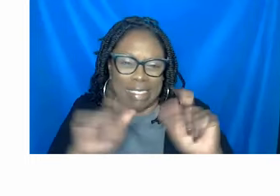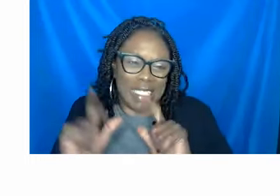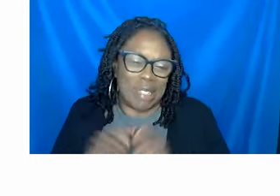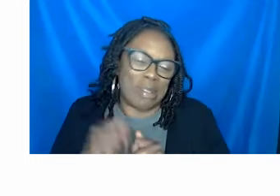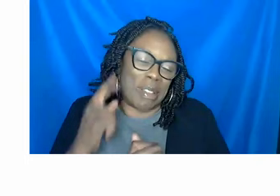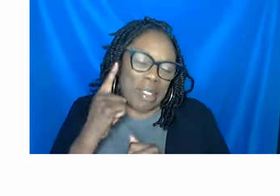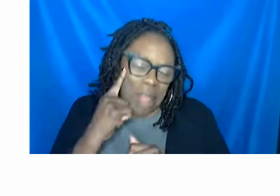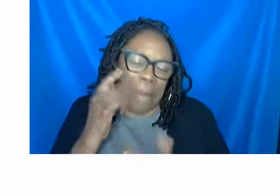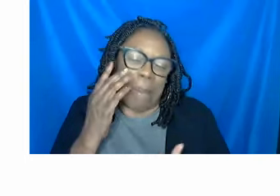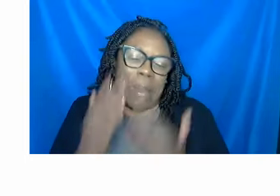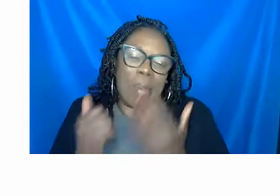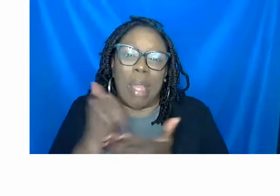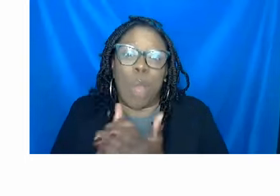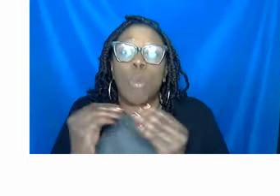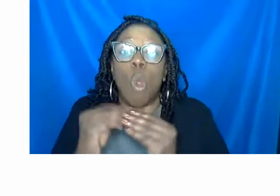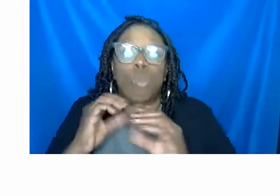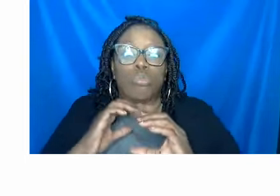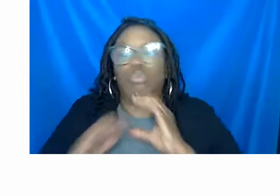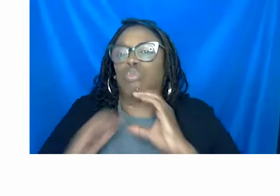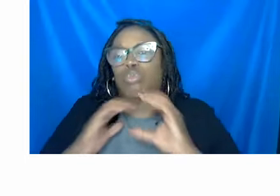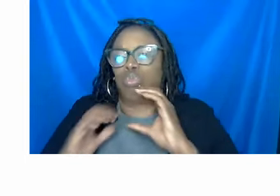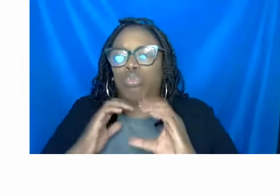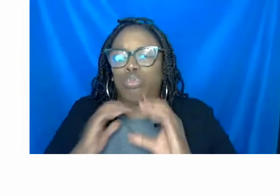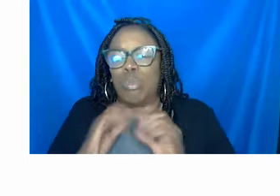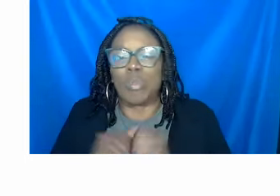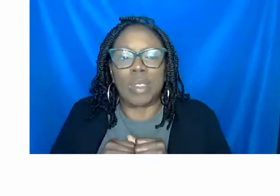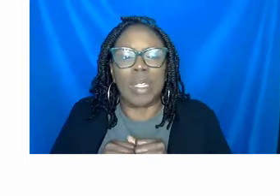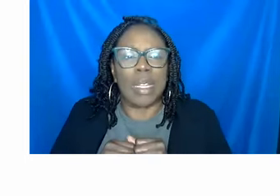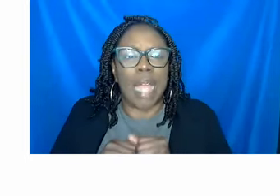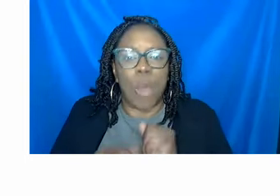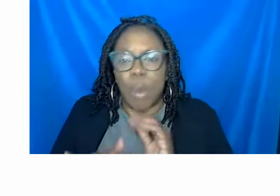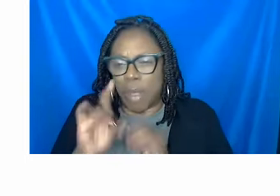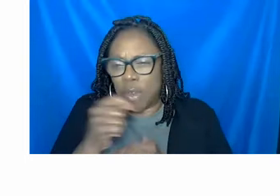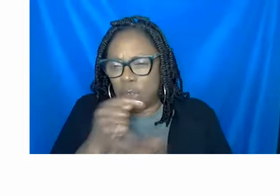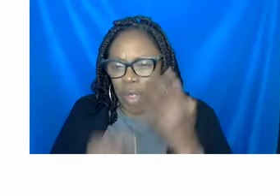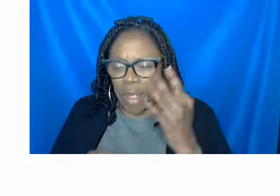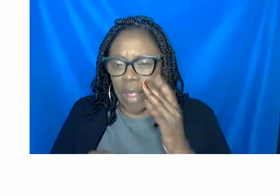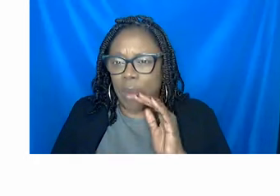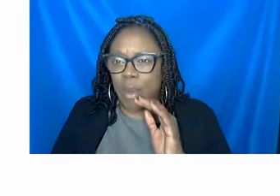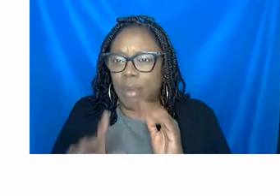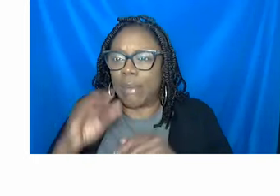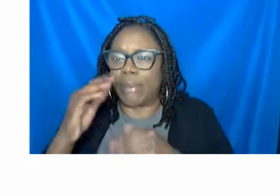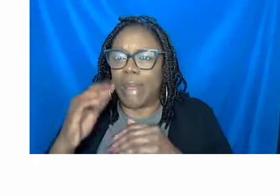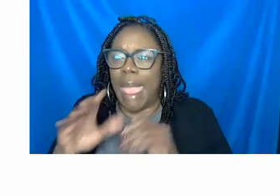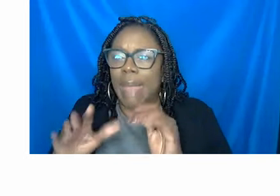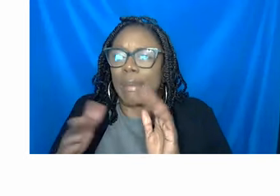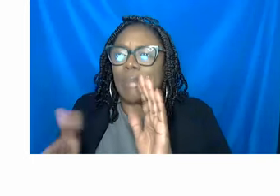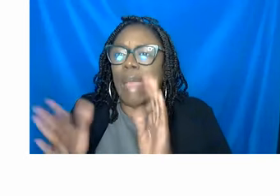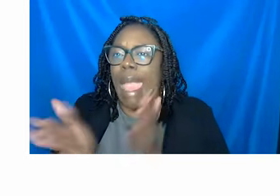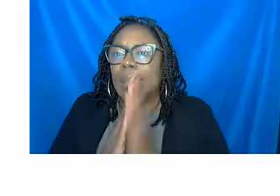help with a little bit of engagement. So I'm going to pick something out here and call on somebody. These are very low